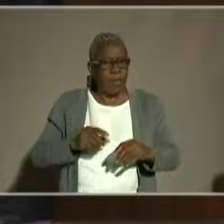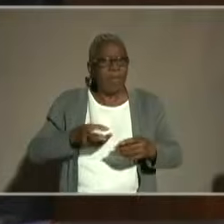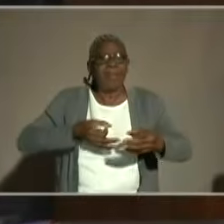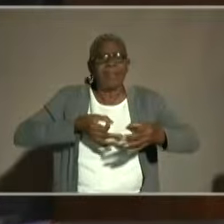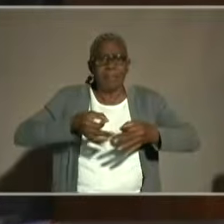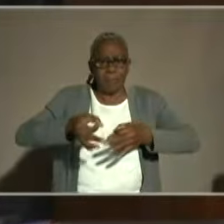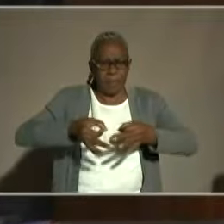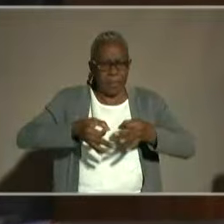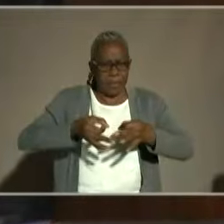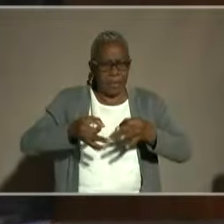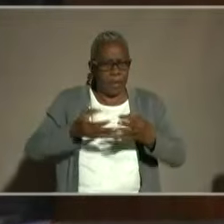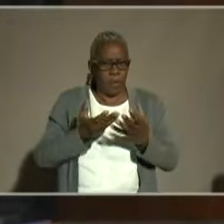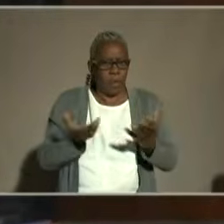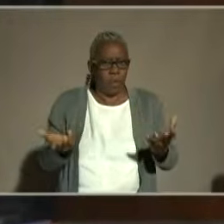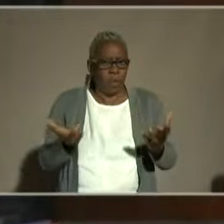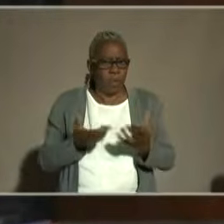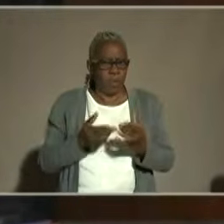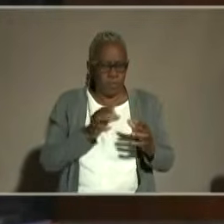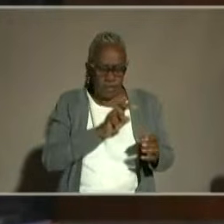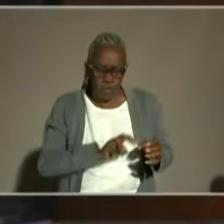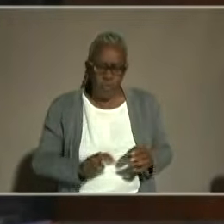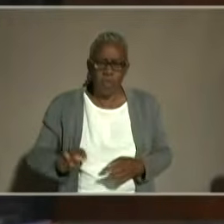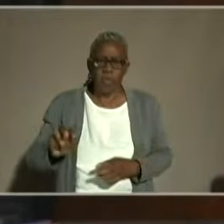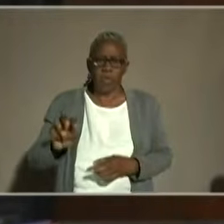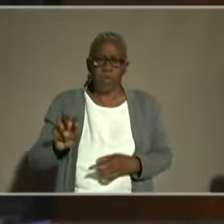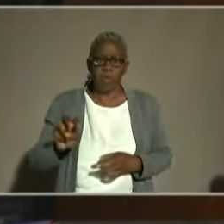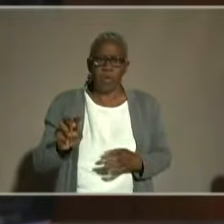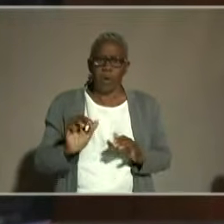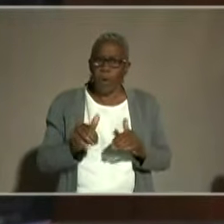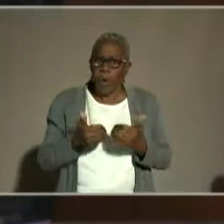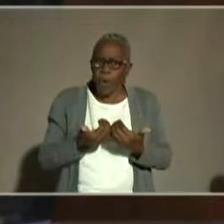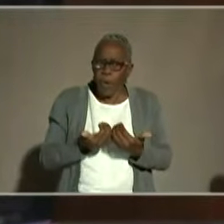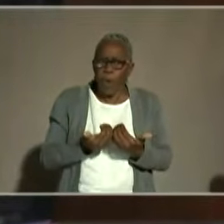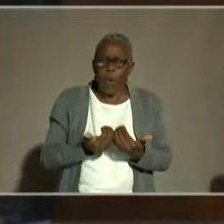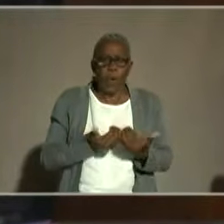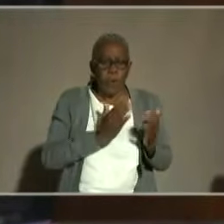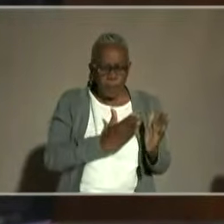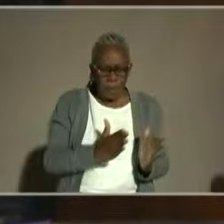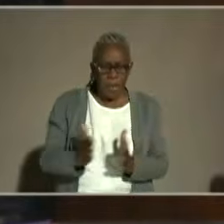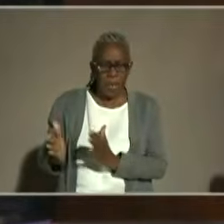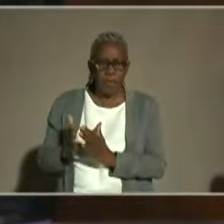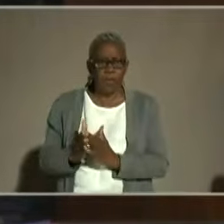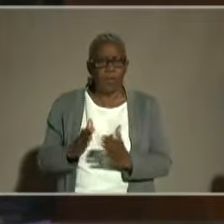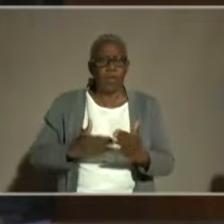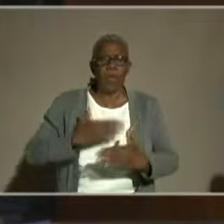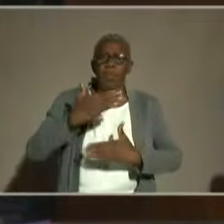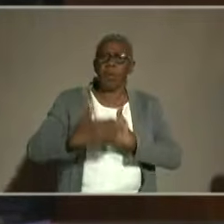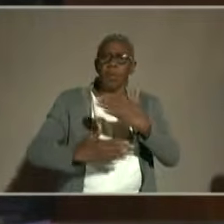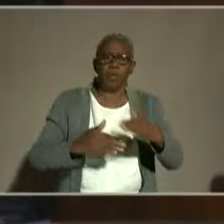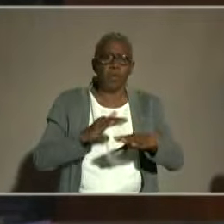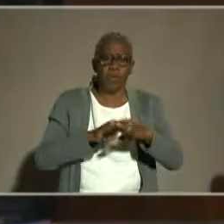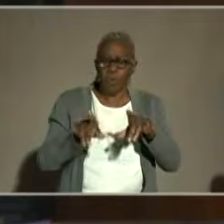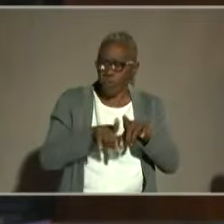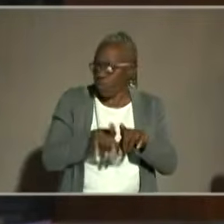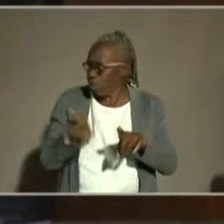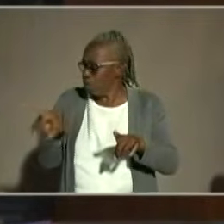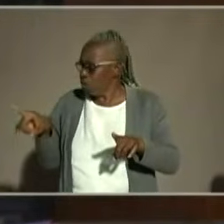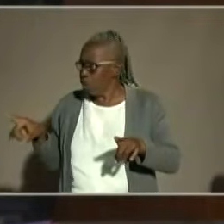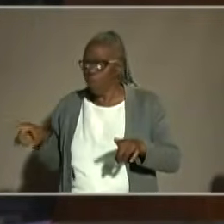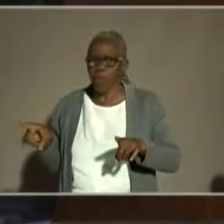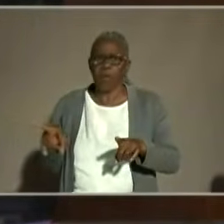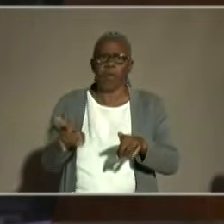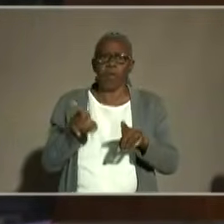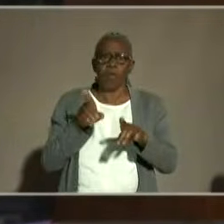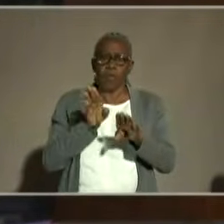administrative implications of this transition and how you intend to ensure that the process doesn't distract from Jamaica's